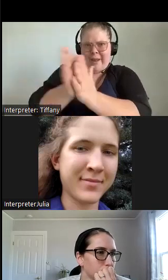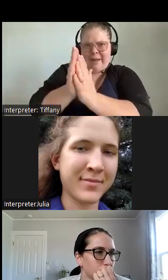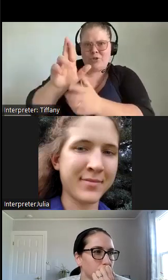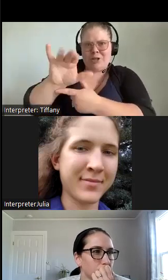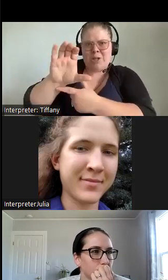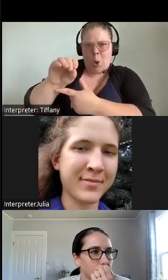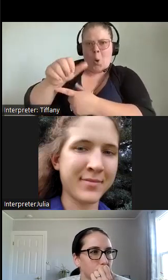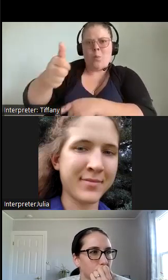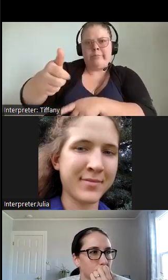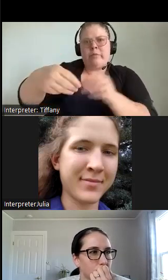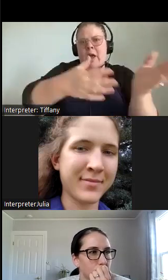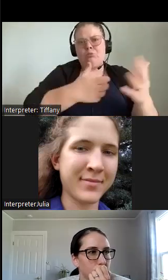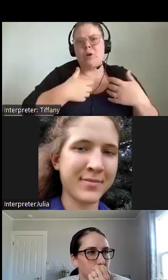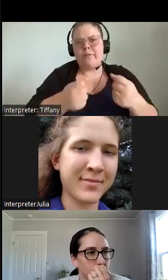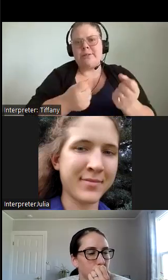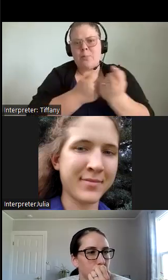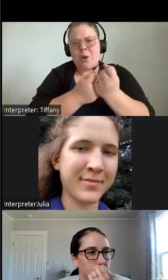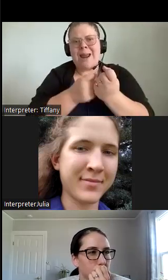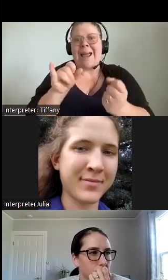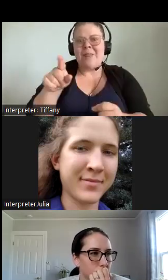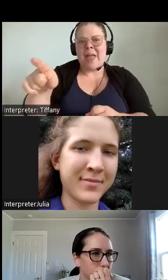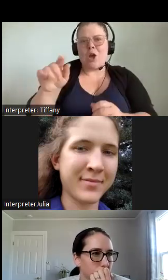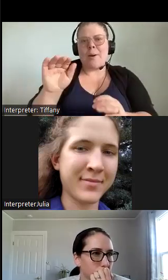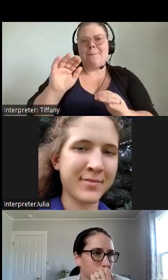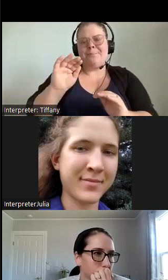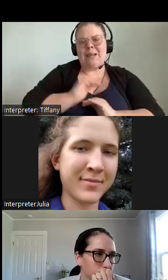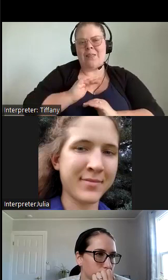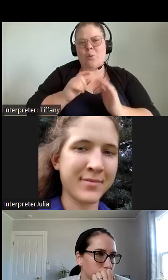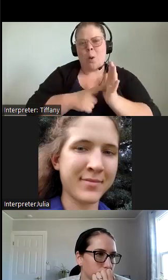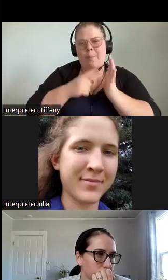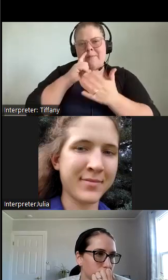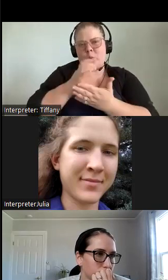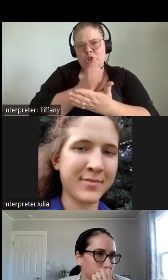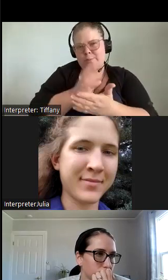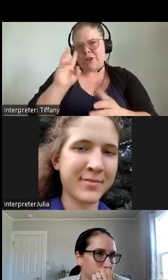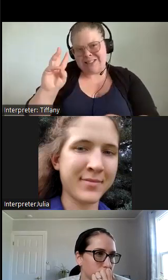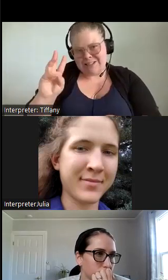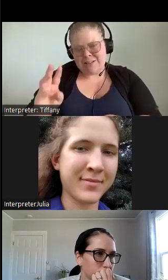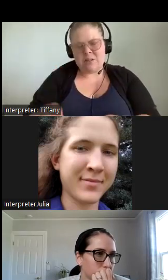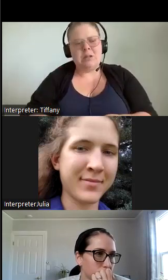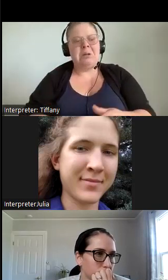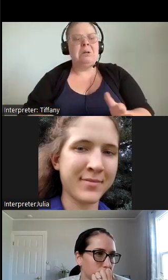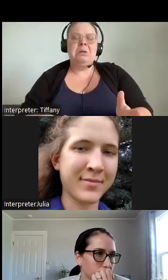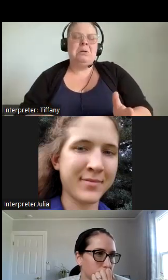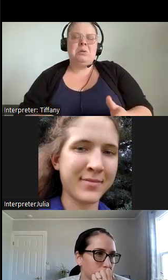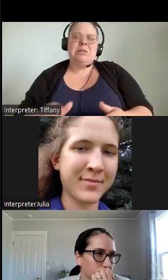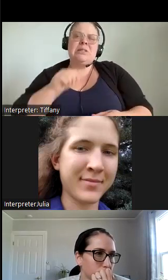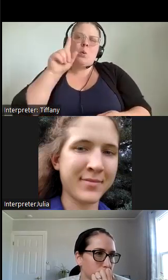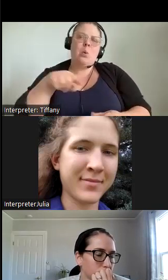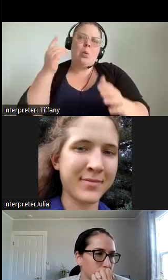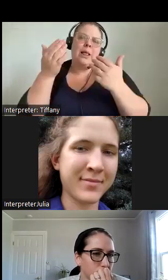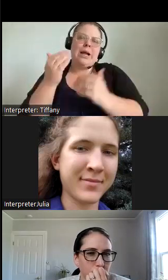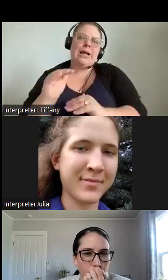recovery supports, as long as they're meeting the requirements in that chapter 6. So it wouldn't just strictly be limited